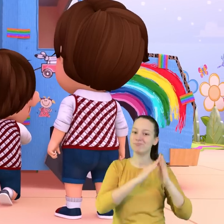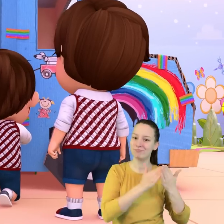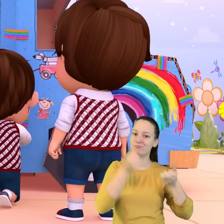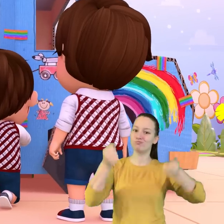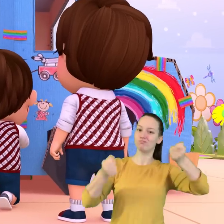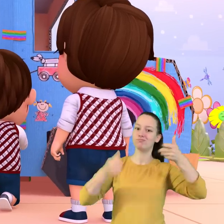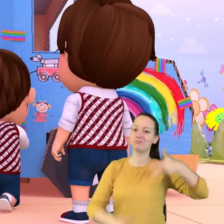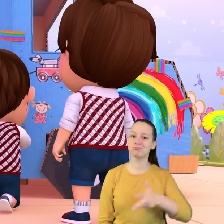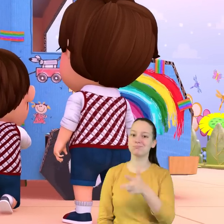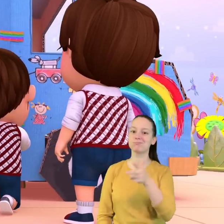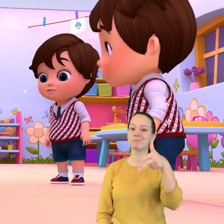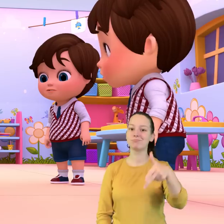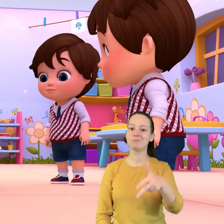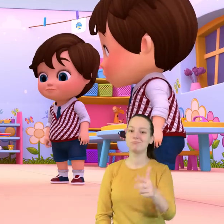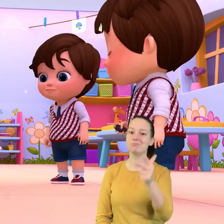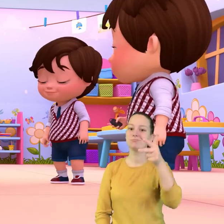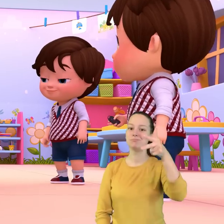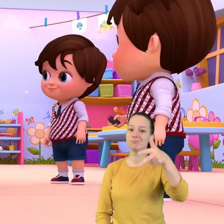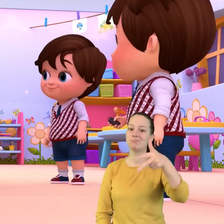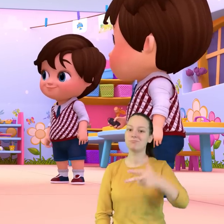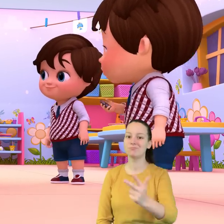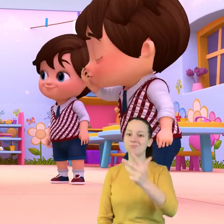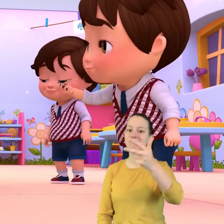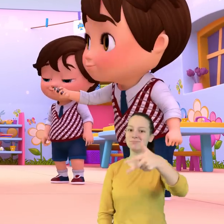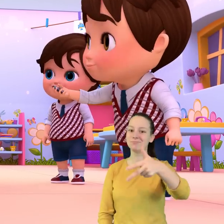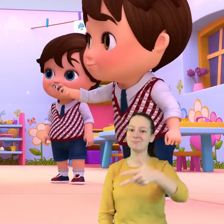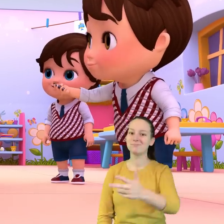all through the town